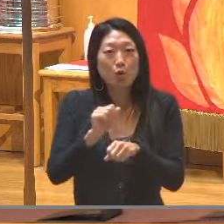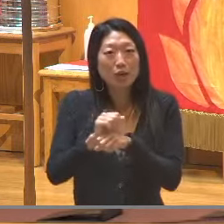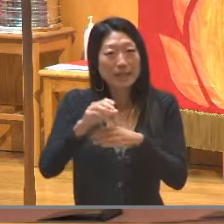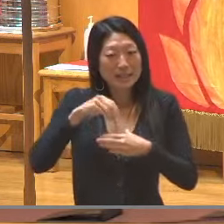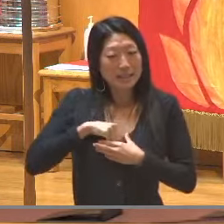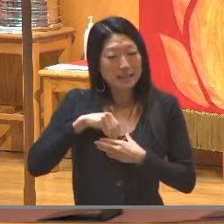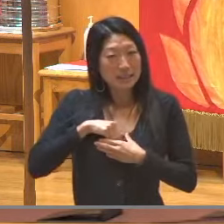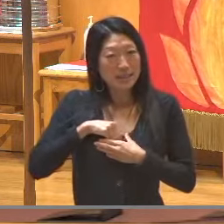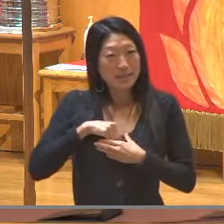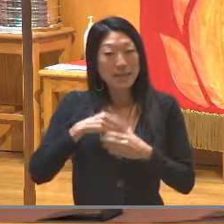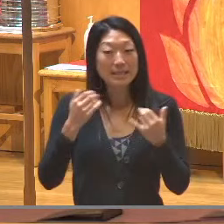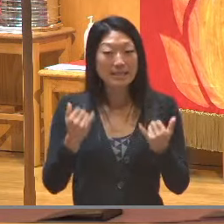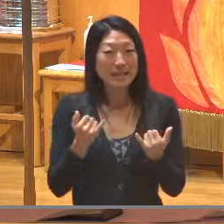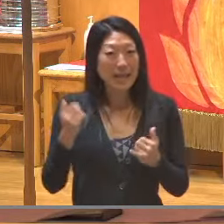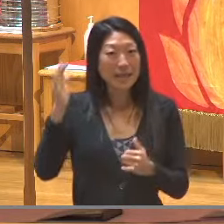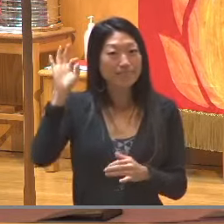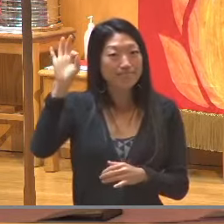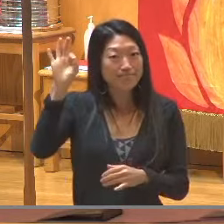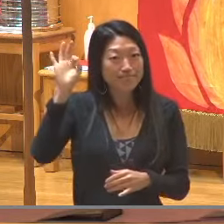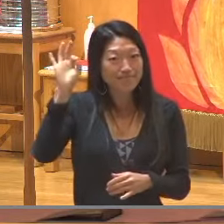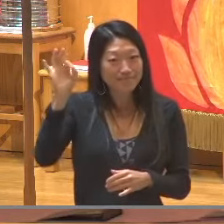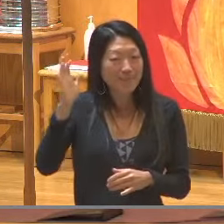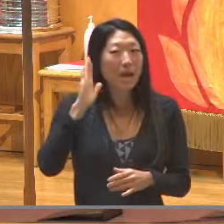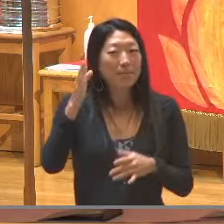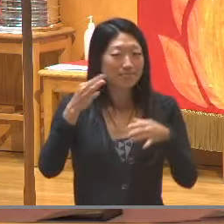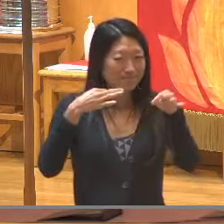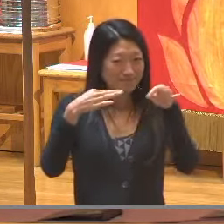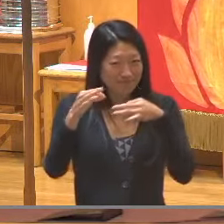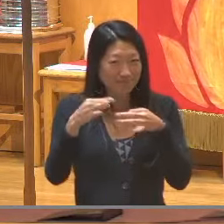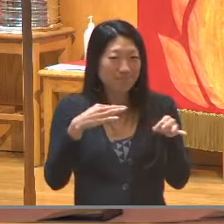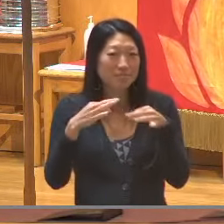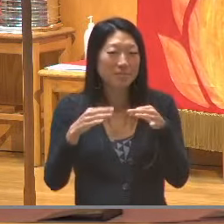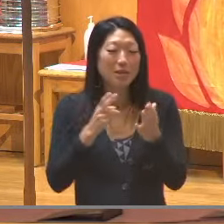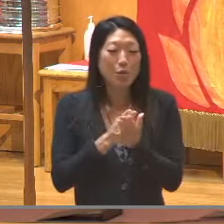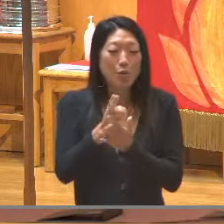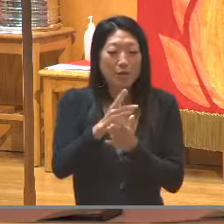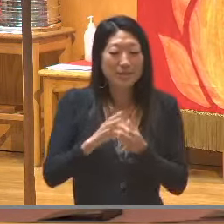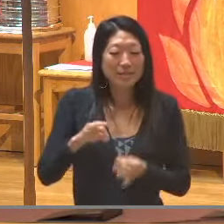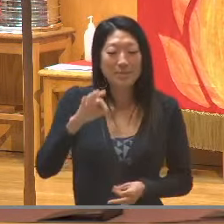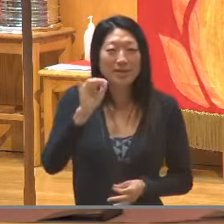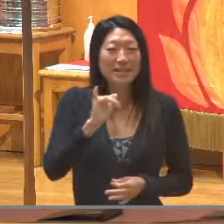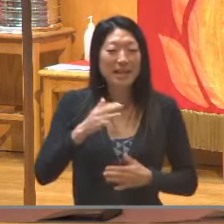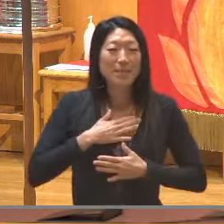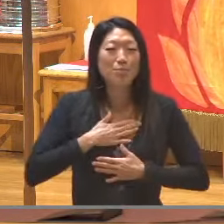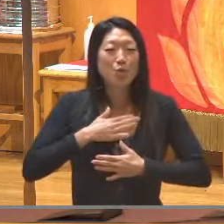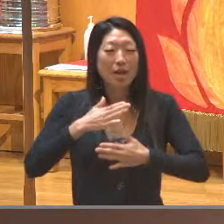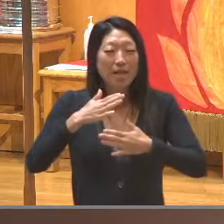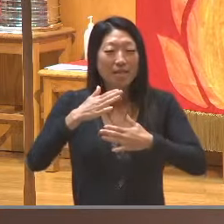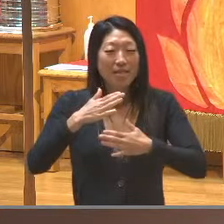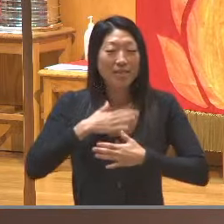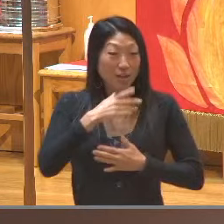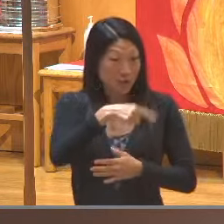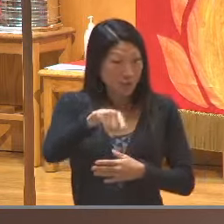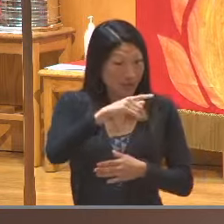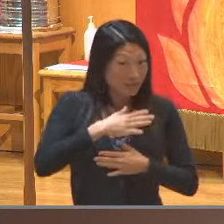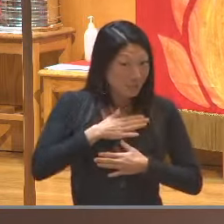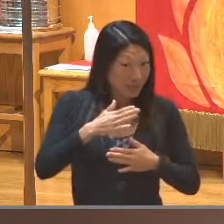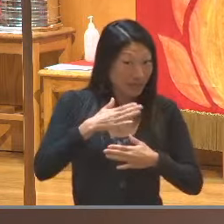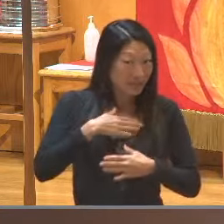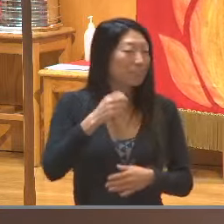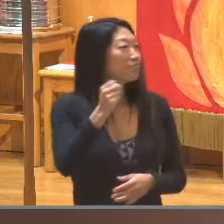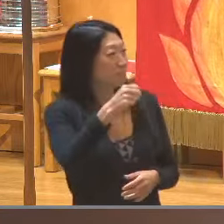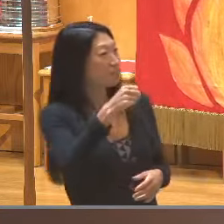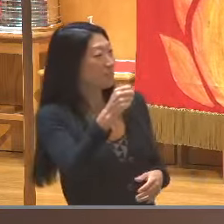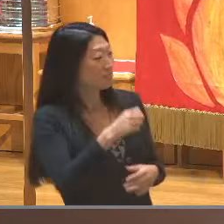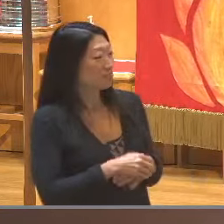today in my sermon, I'm going to talk about how the Holy Spirit is like breath in us. Do you guys breathe? Do you guys all